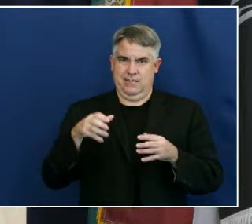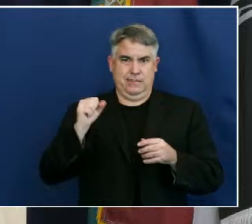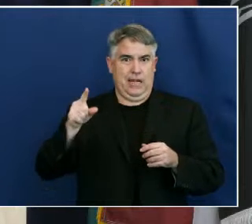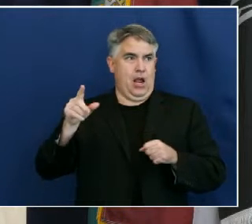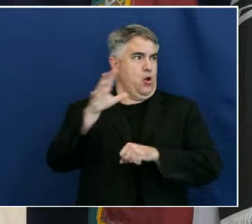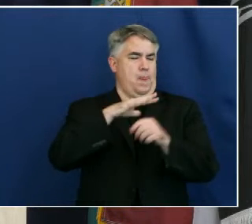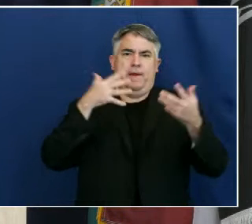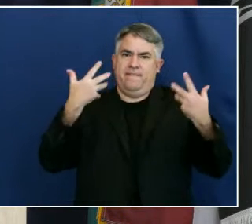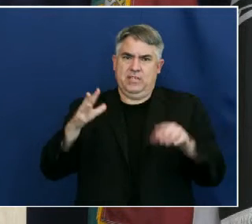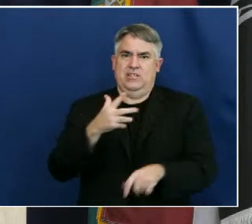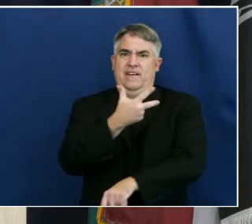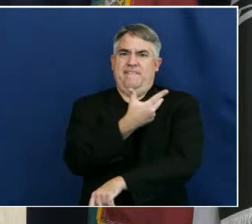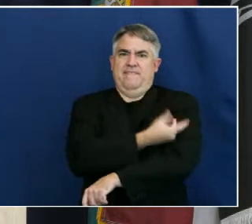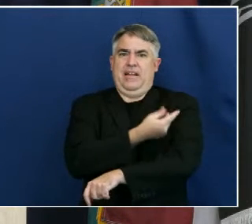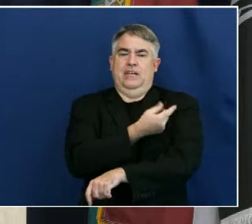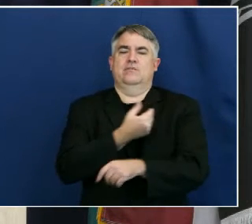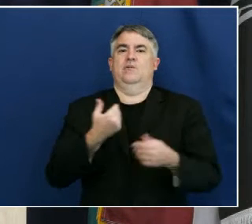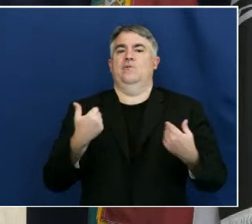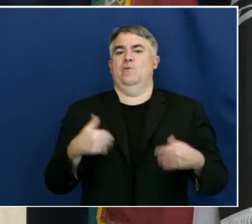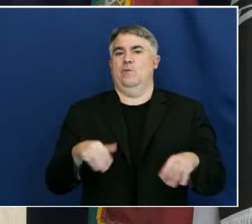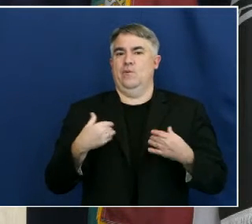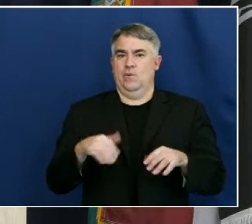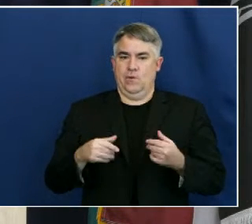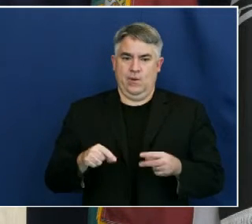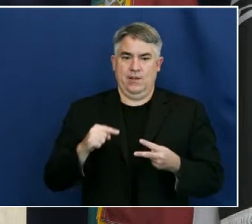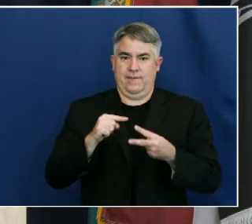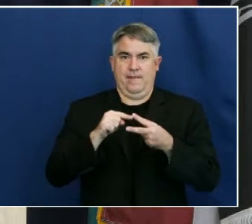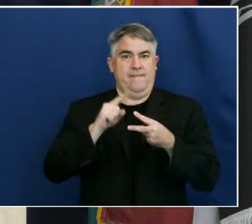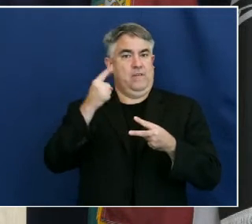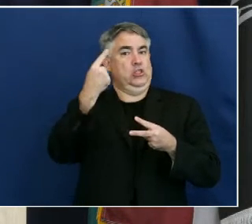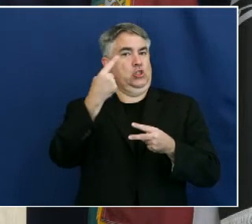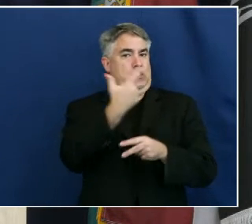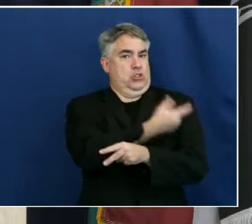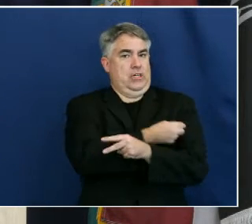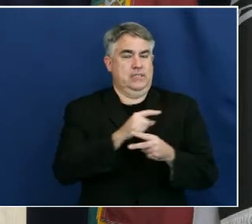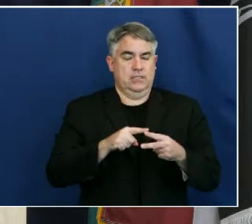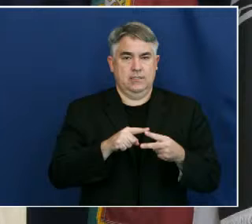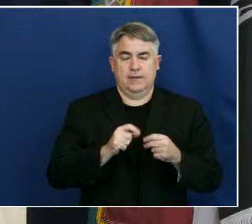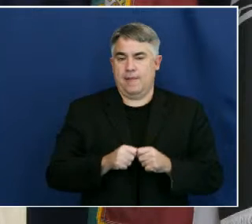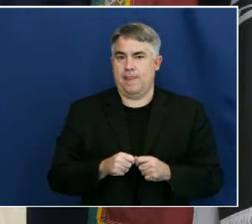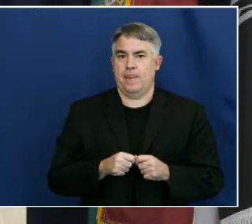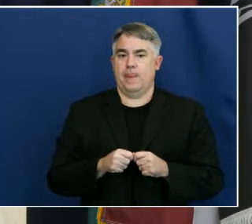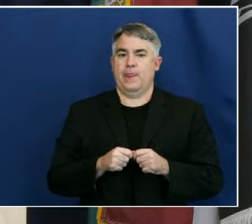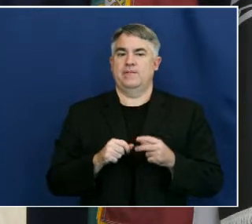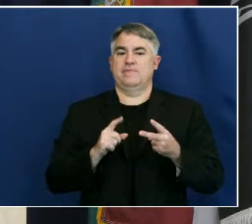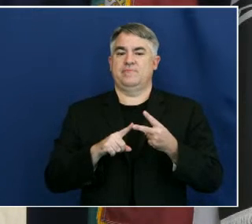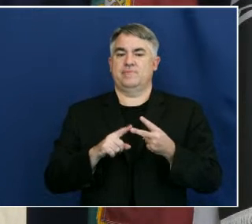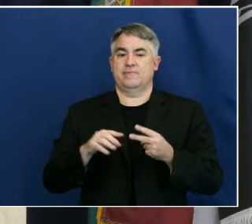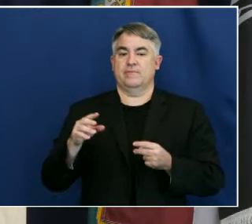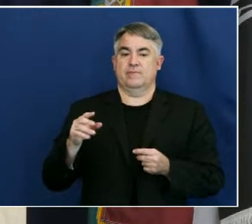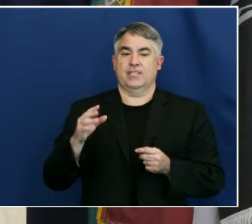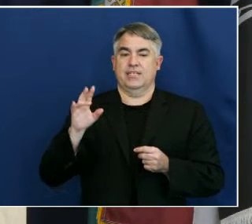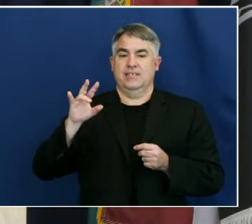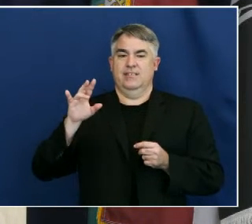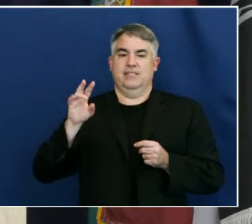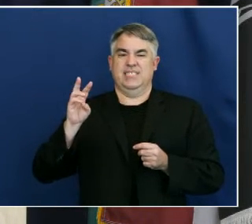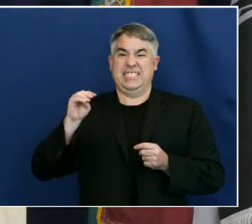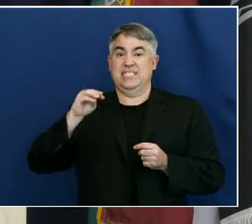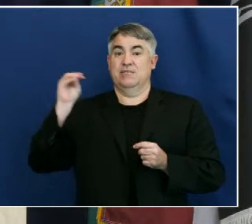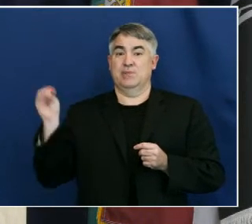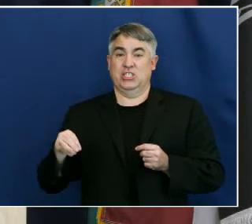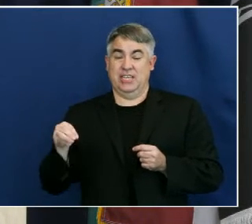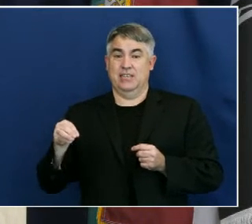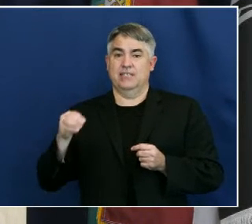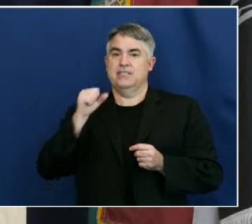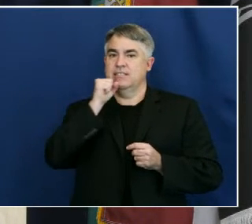first dose. We have almost 68% of our seniors have been vaccinated. All of our long-term care and skilled nursing facilities